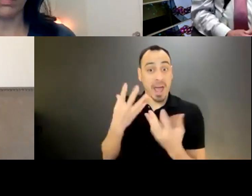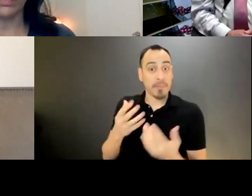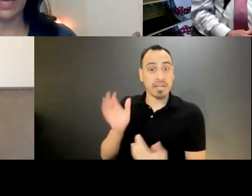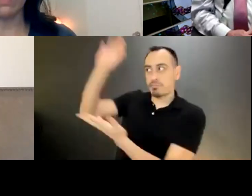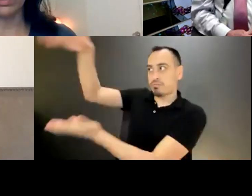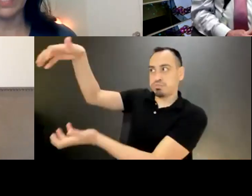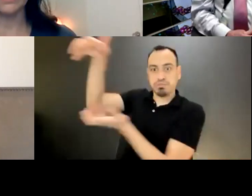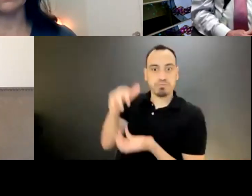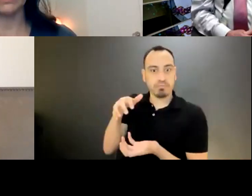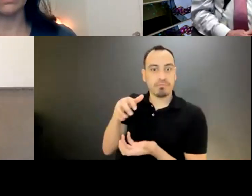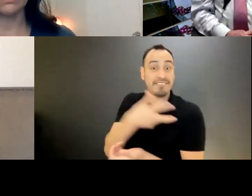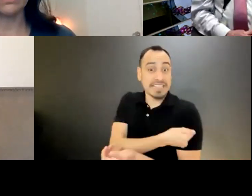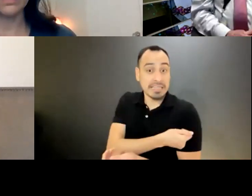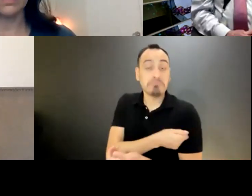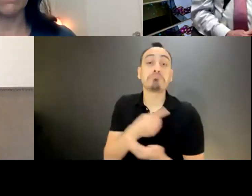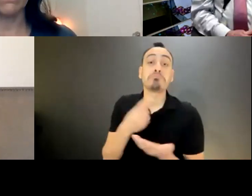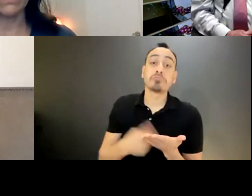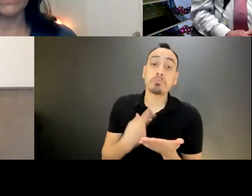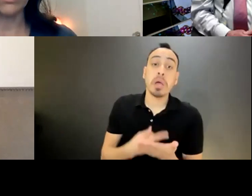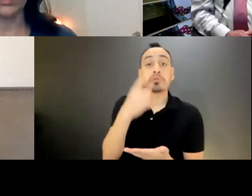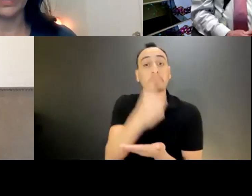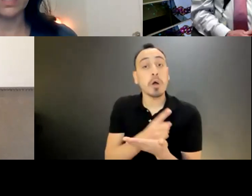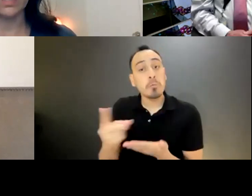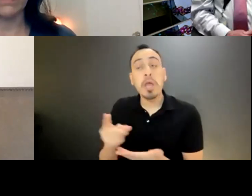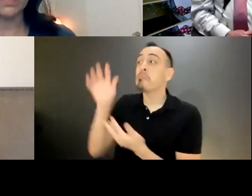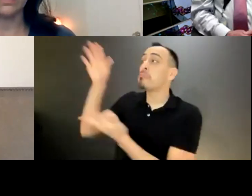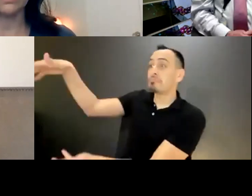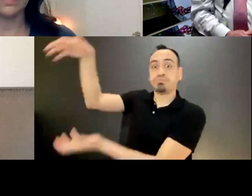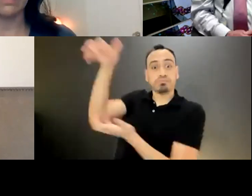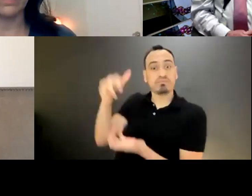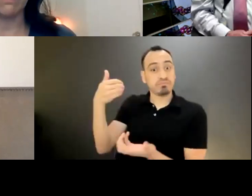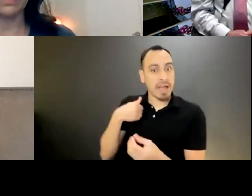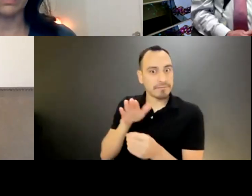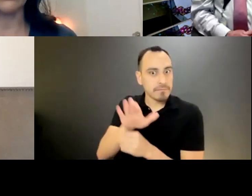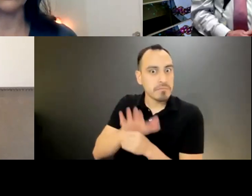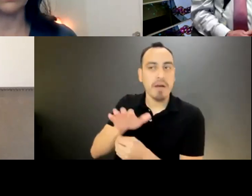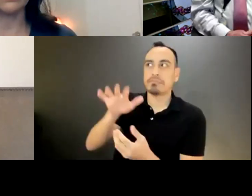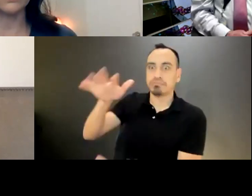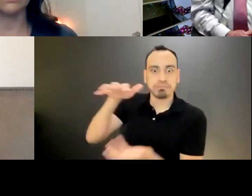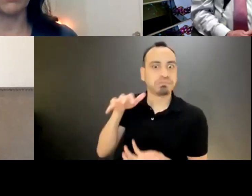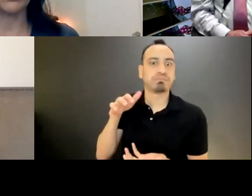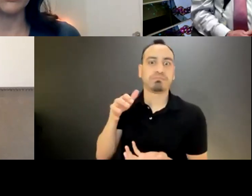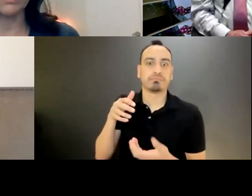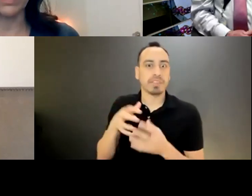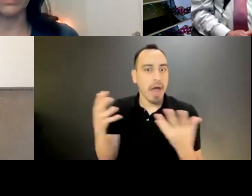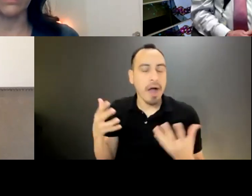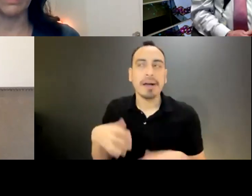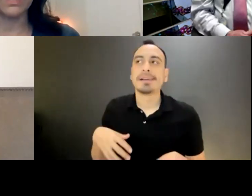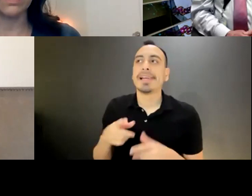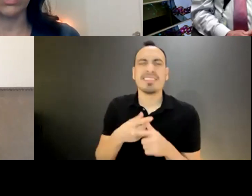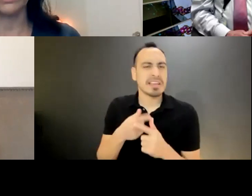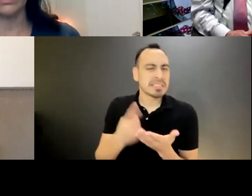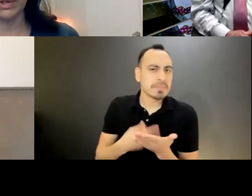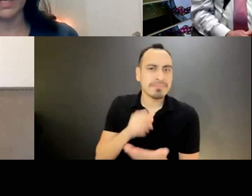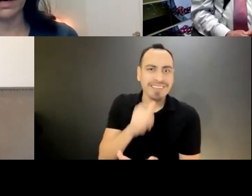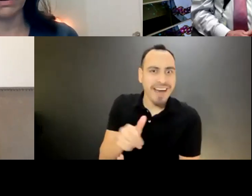weeks we've had more vaccine because those are weeks that vaccine is not being given to the partnerships with the